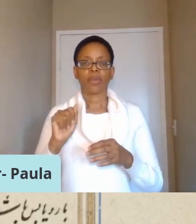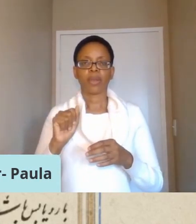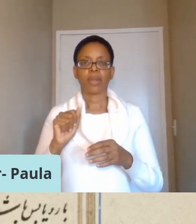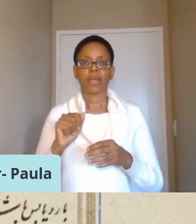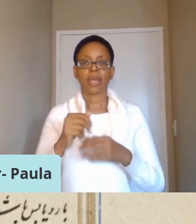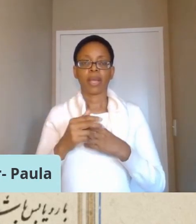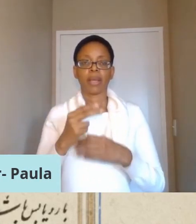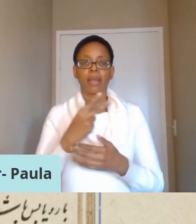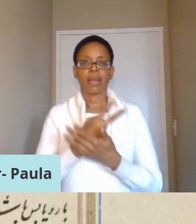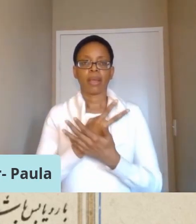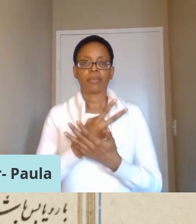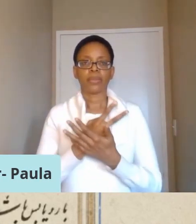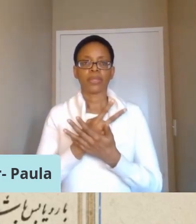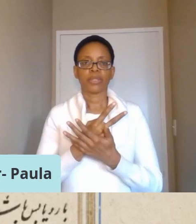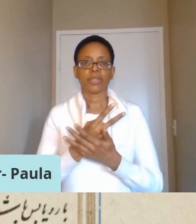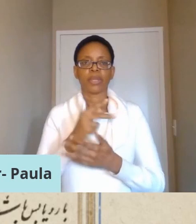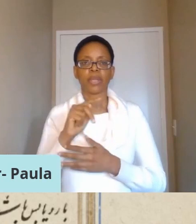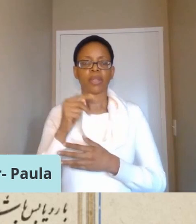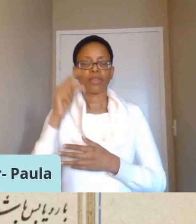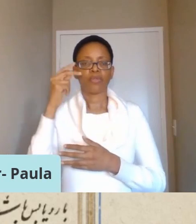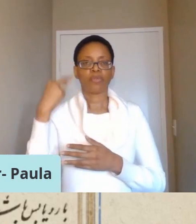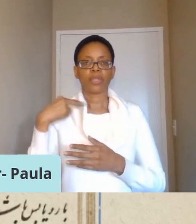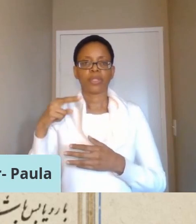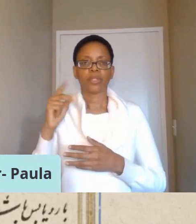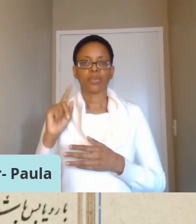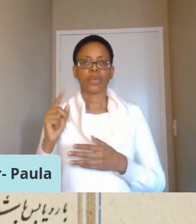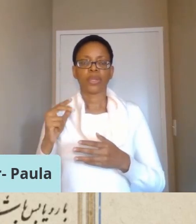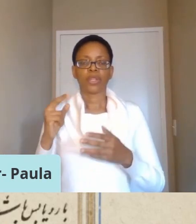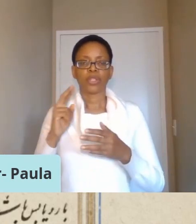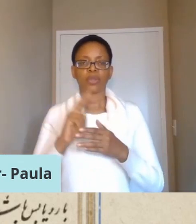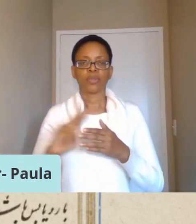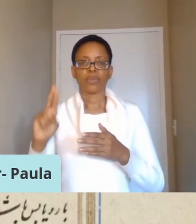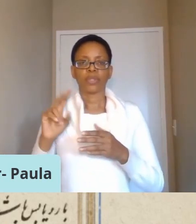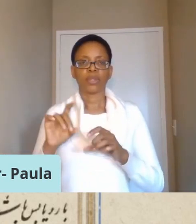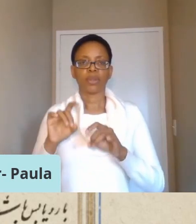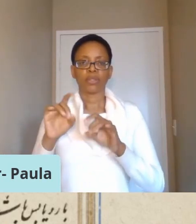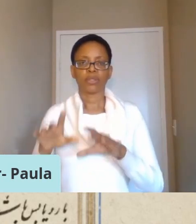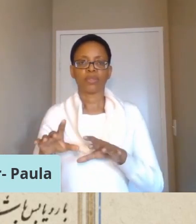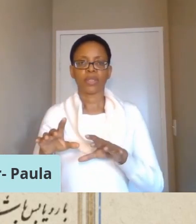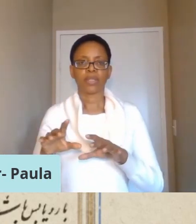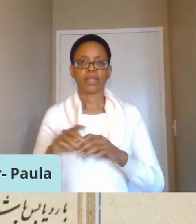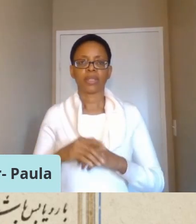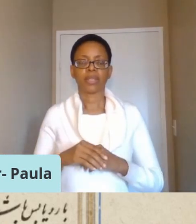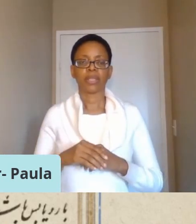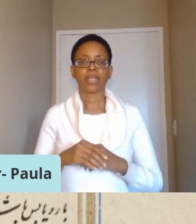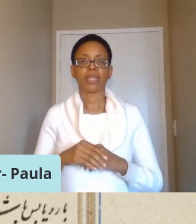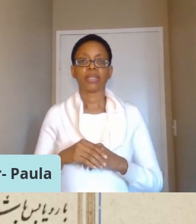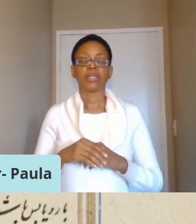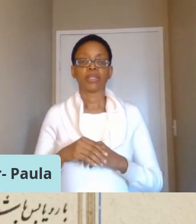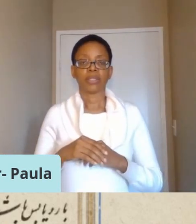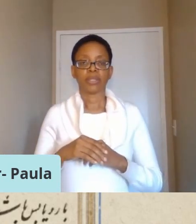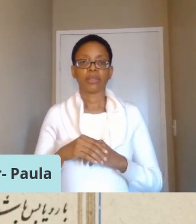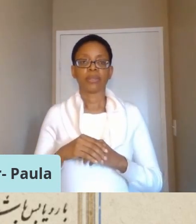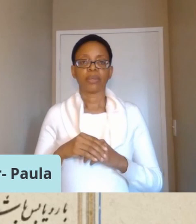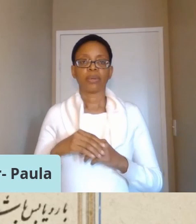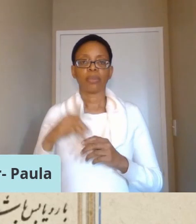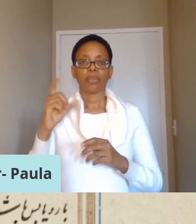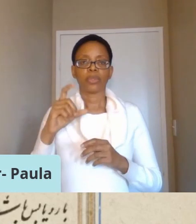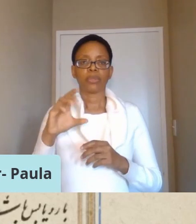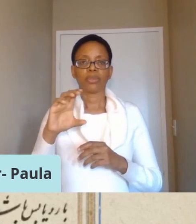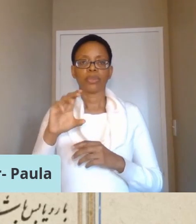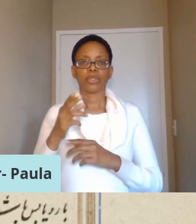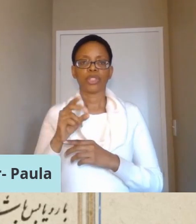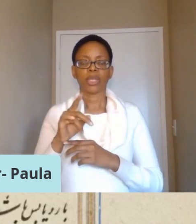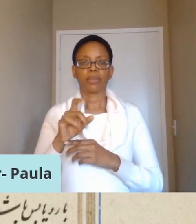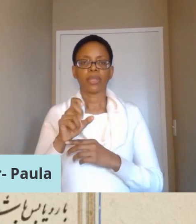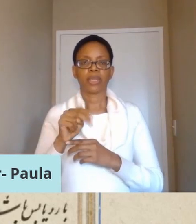from the University of Sydney. He is a Muslim chaplain in Australia and then at Brigham and Women's